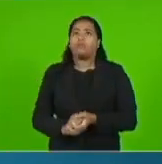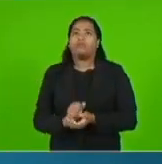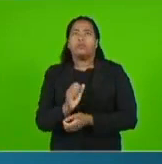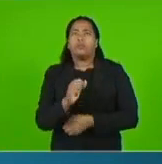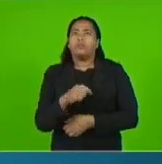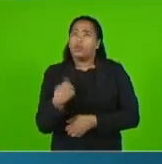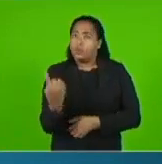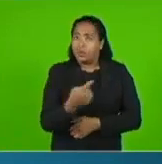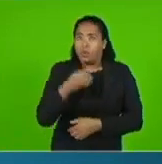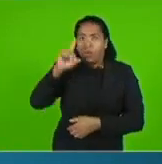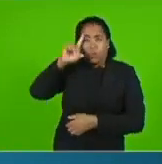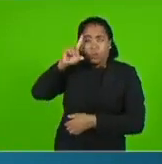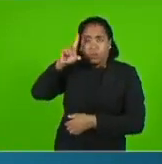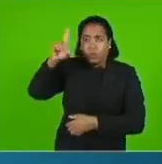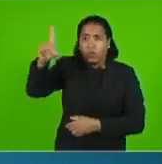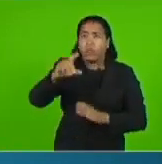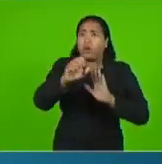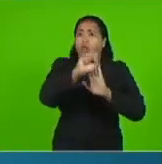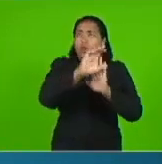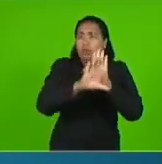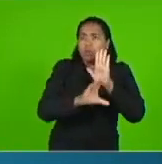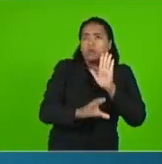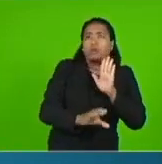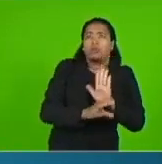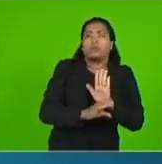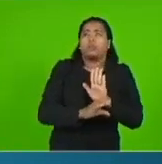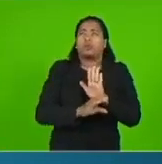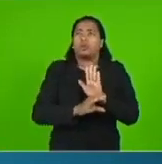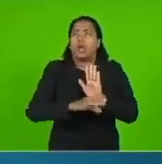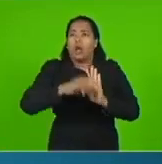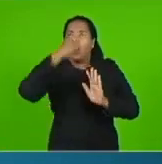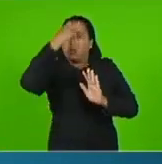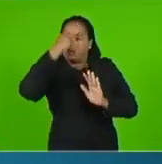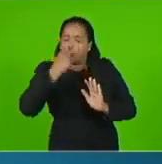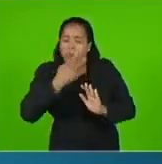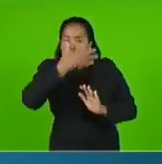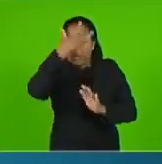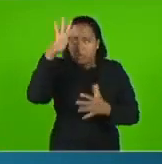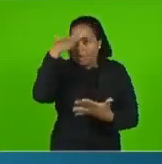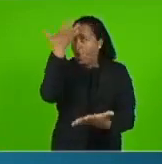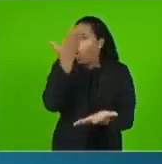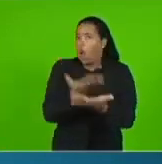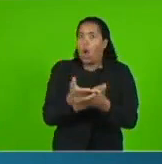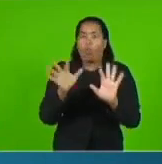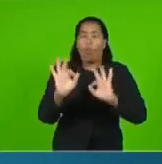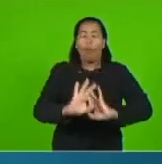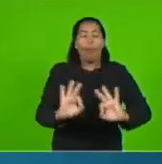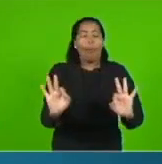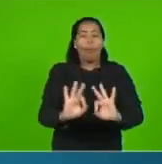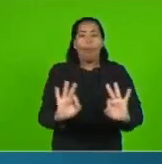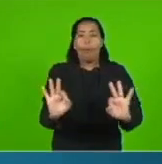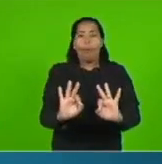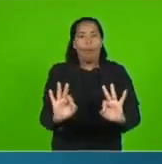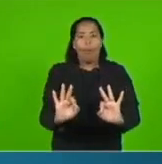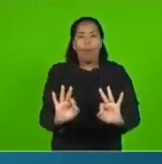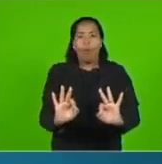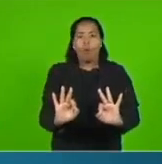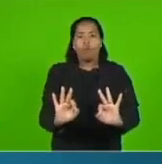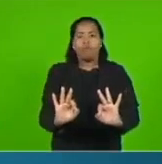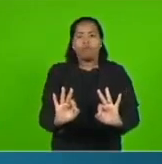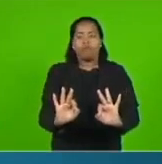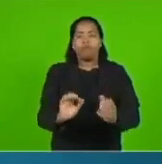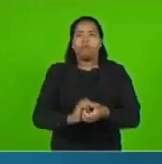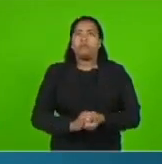ones when the Lord of this century has blinded the understanding of the incredulous. He has blinded